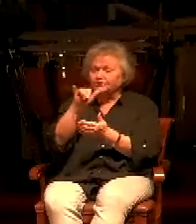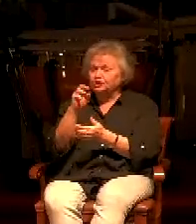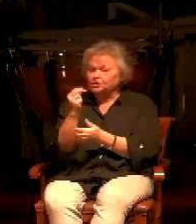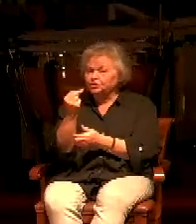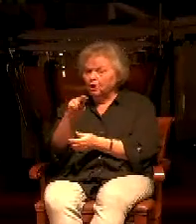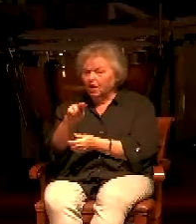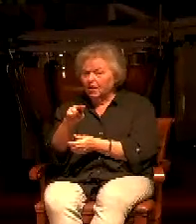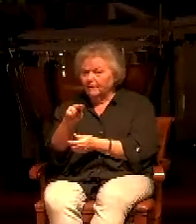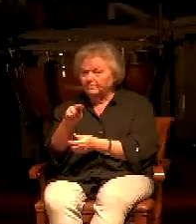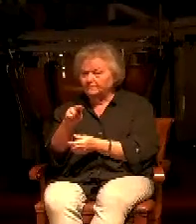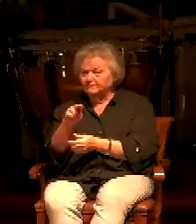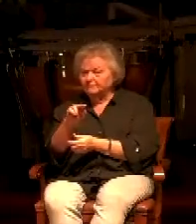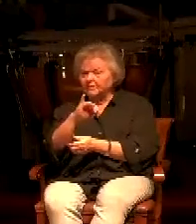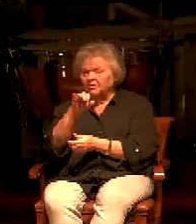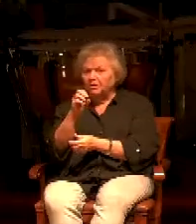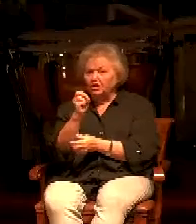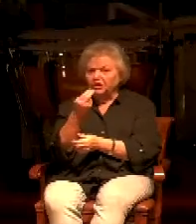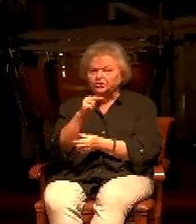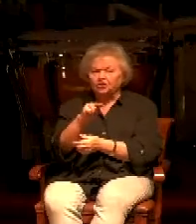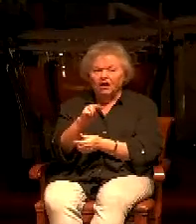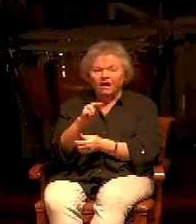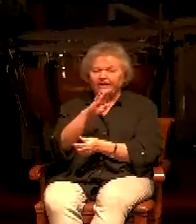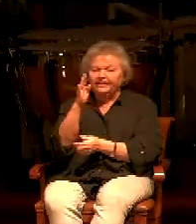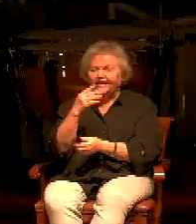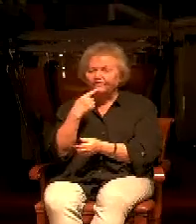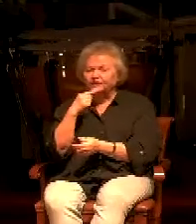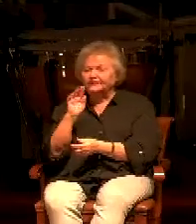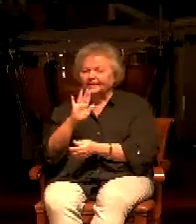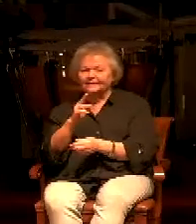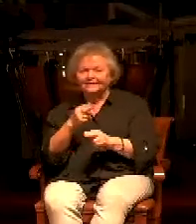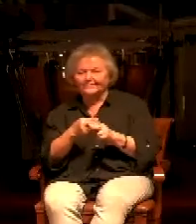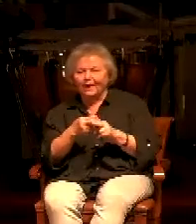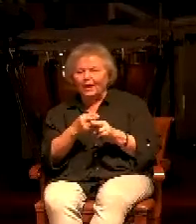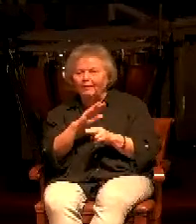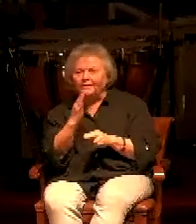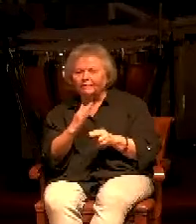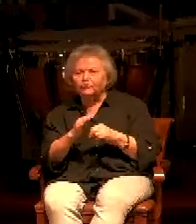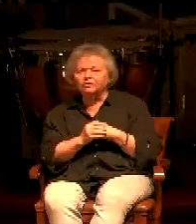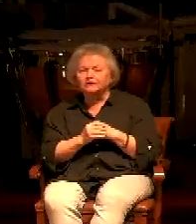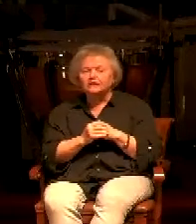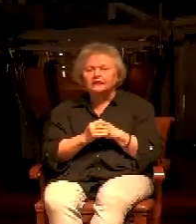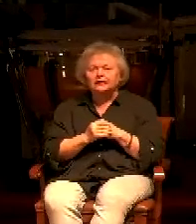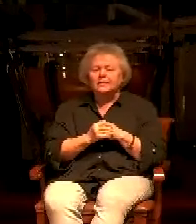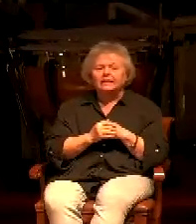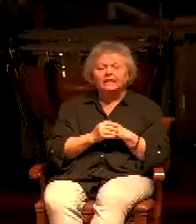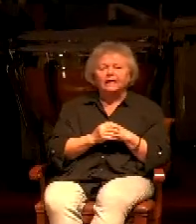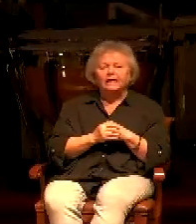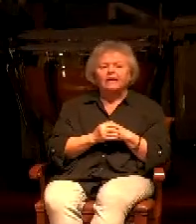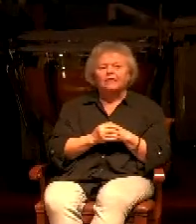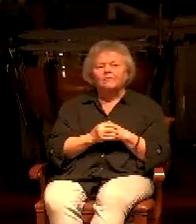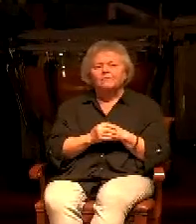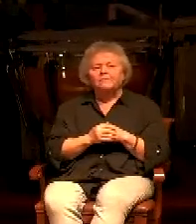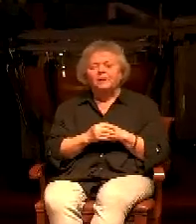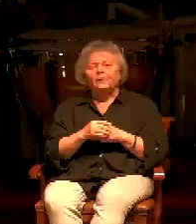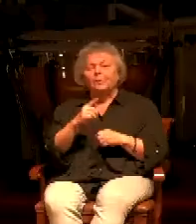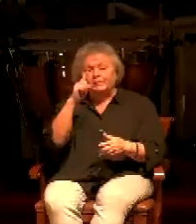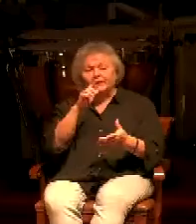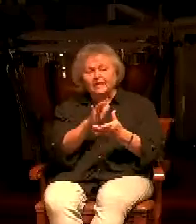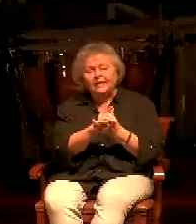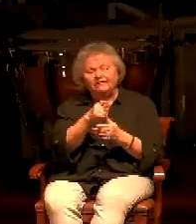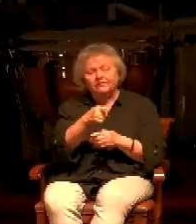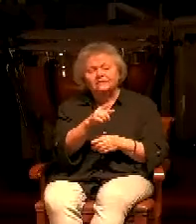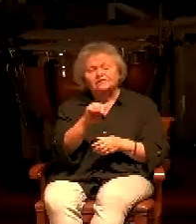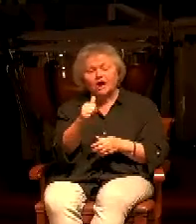insert his own name. He will call himself the one in which Jesus loved. He will call him the beloved disciple. He never puts the attention on himself, but we believe this to be